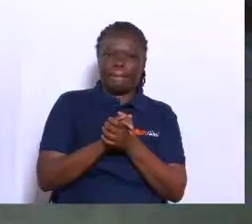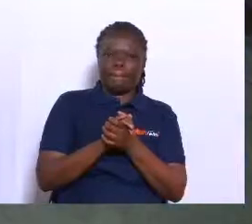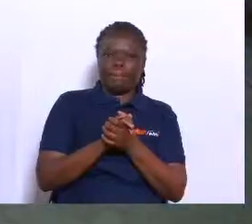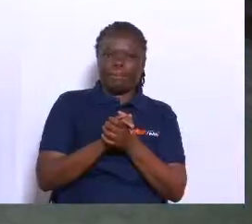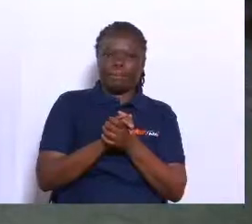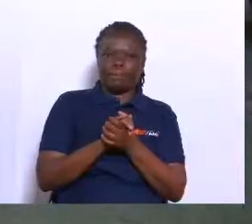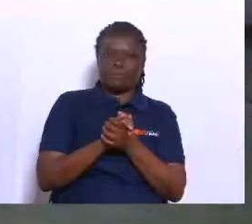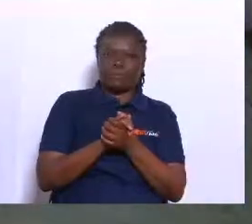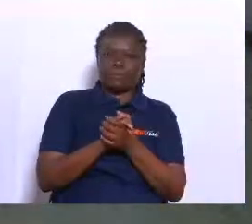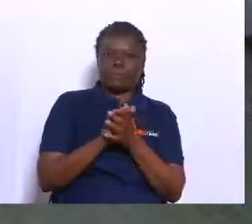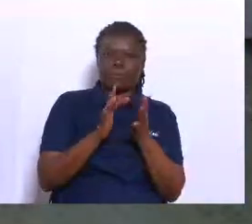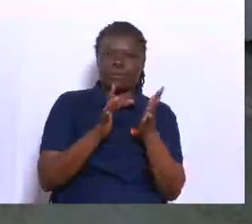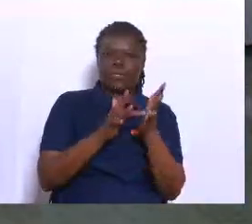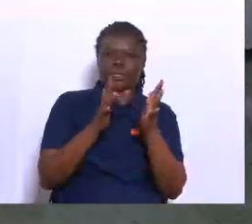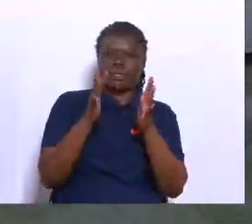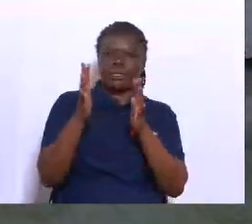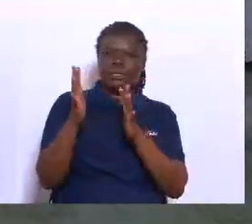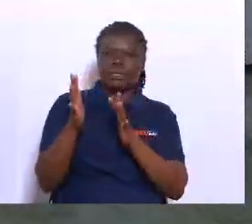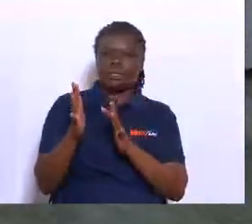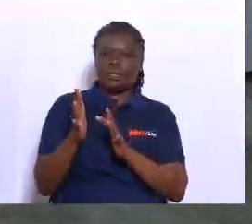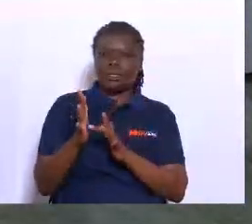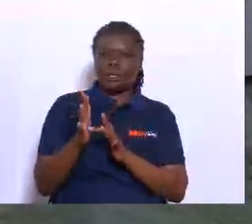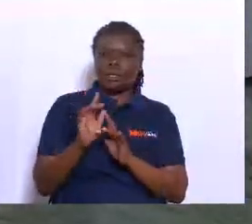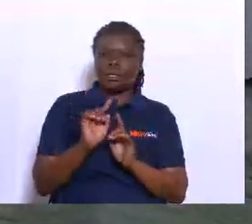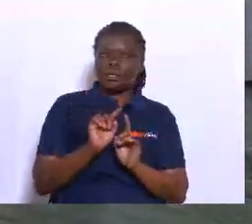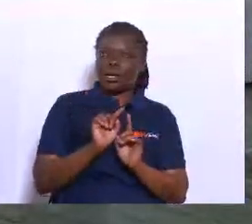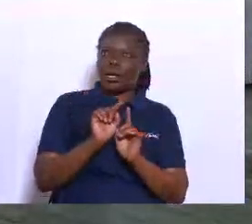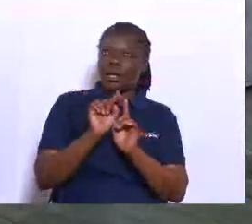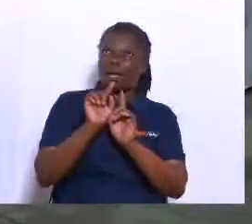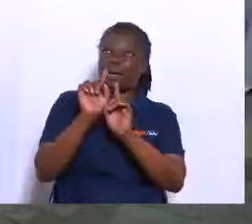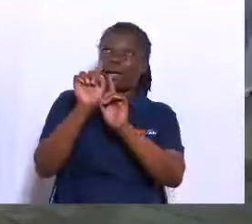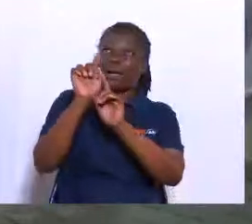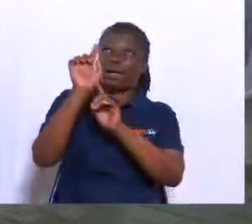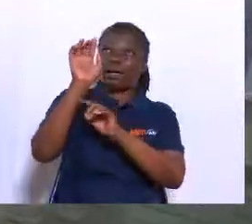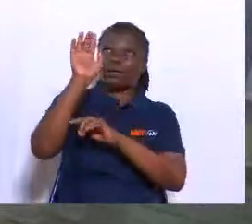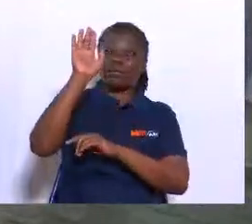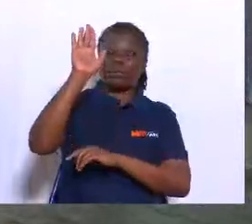light. Jesus, I come to